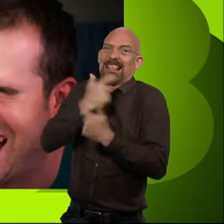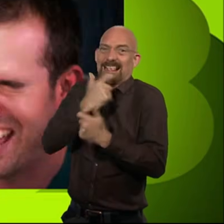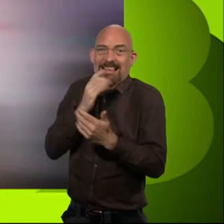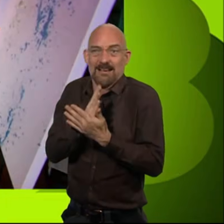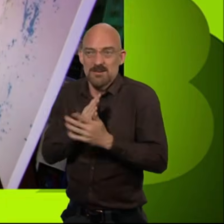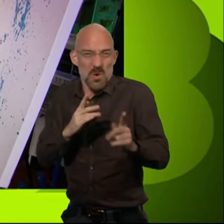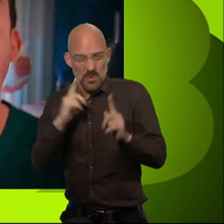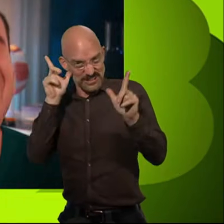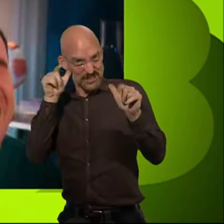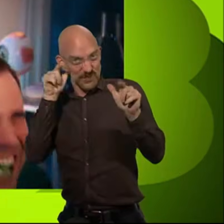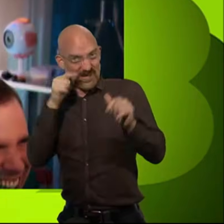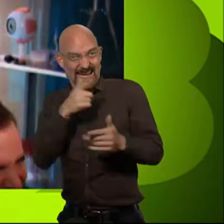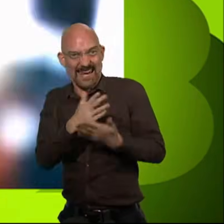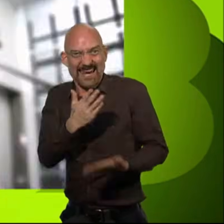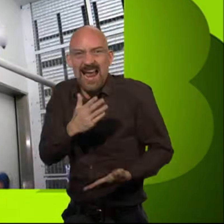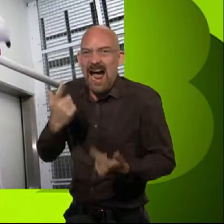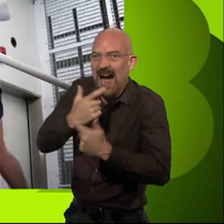squeaky.